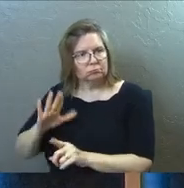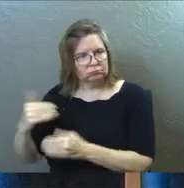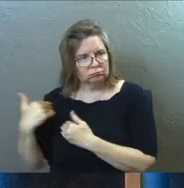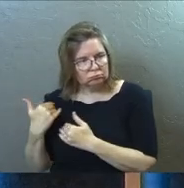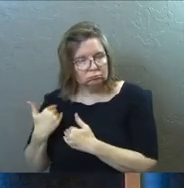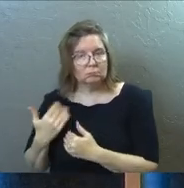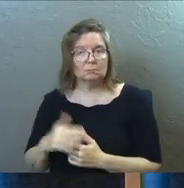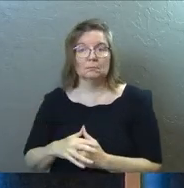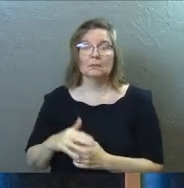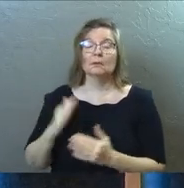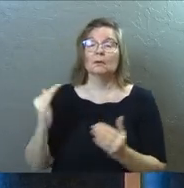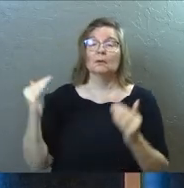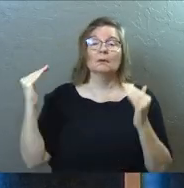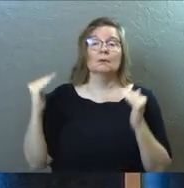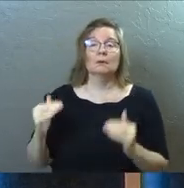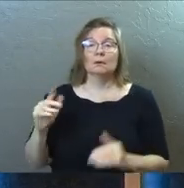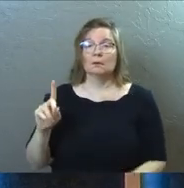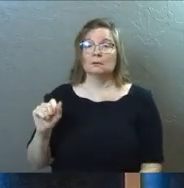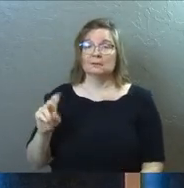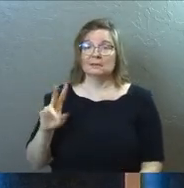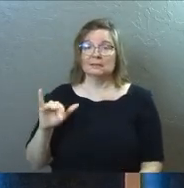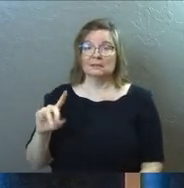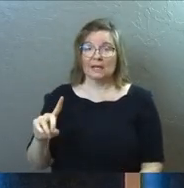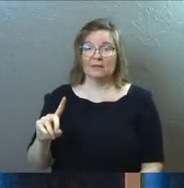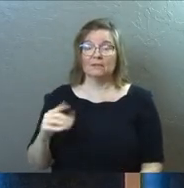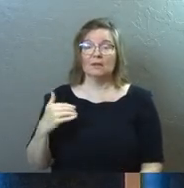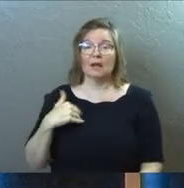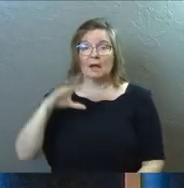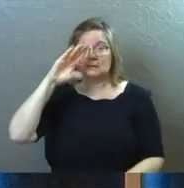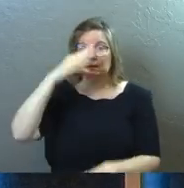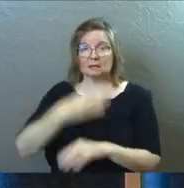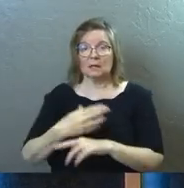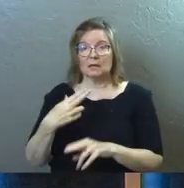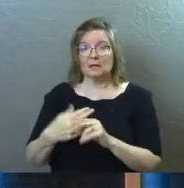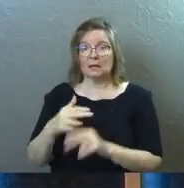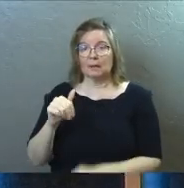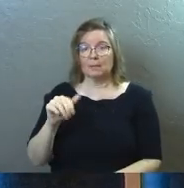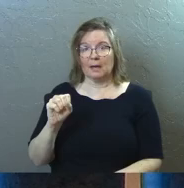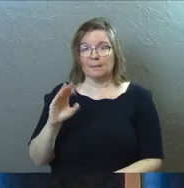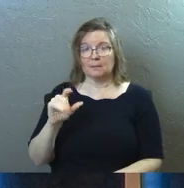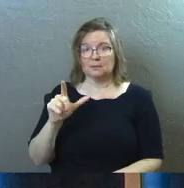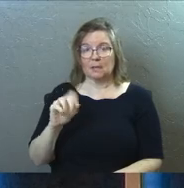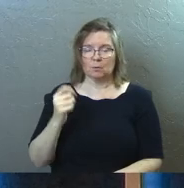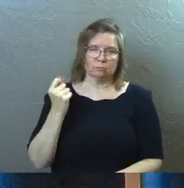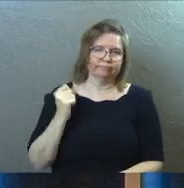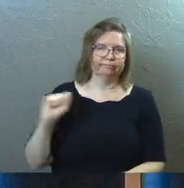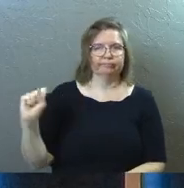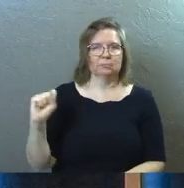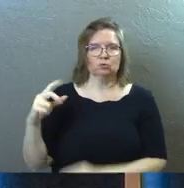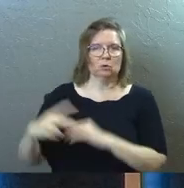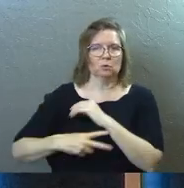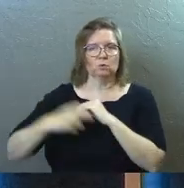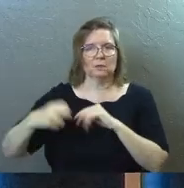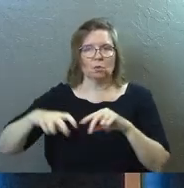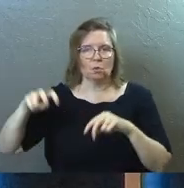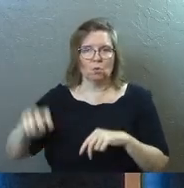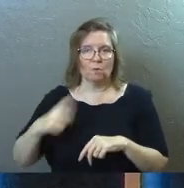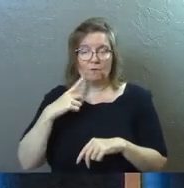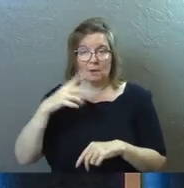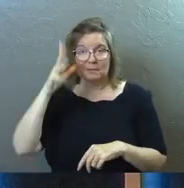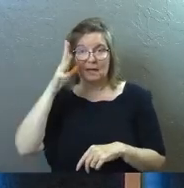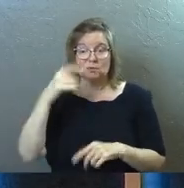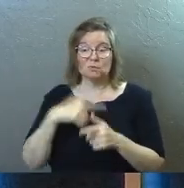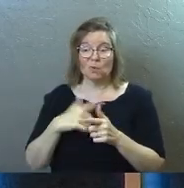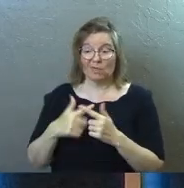fold. David comes along, and David has a son named Absalom who revolts and tries to steal the throne from his dad. So David has to